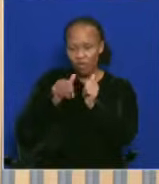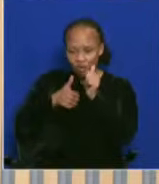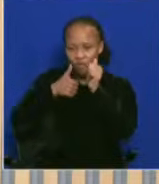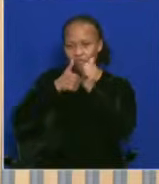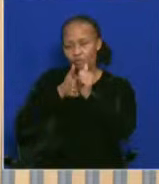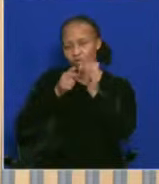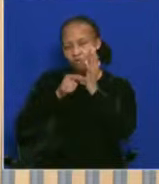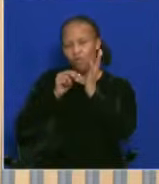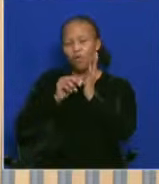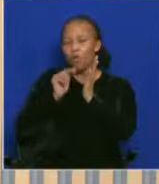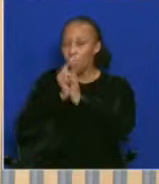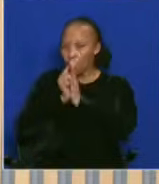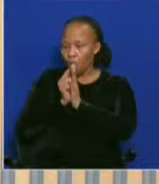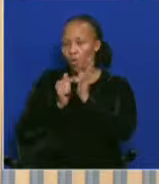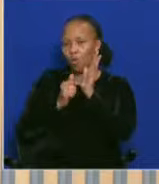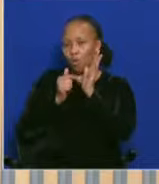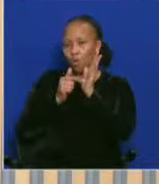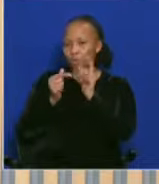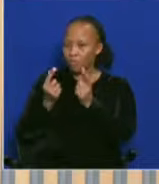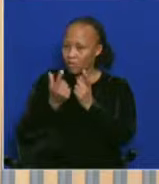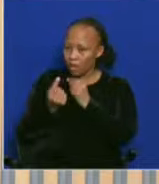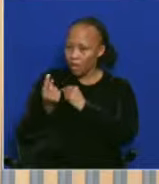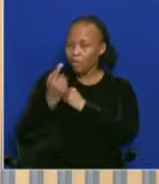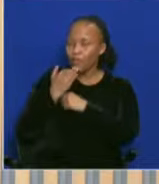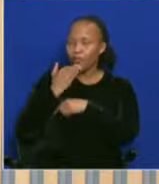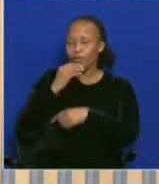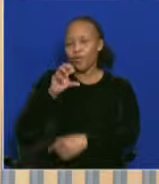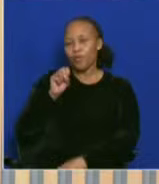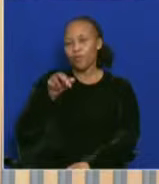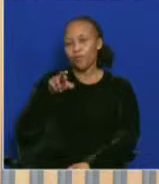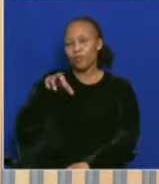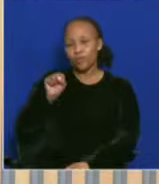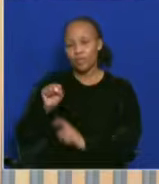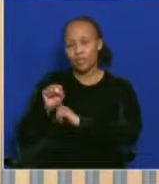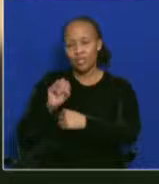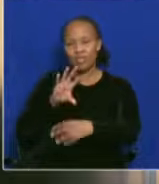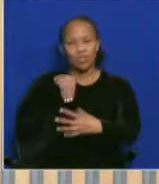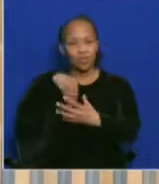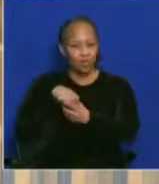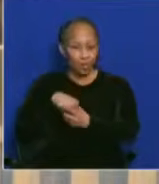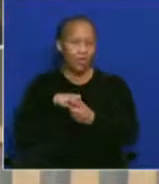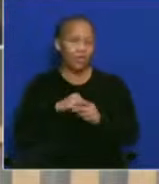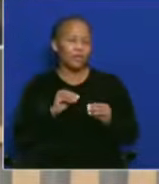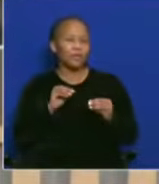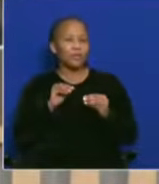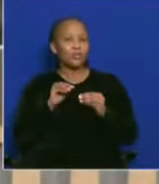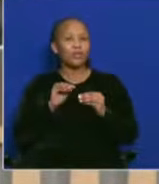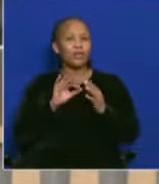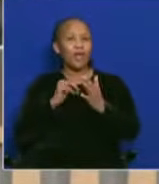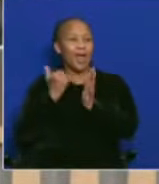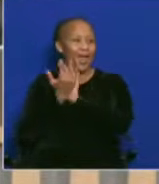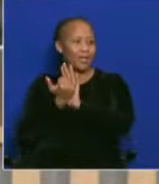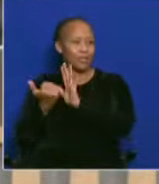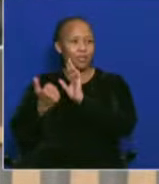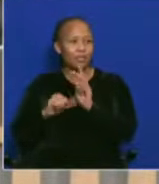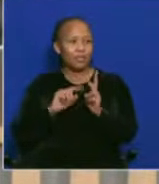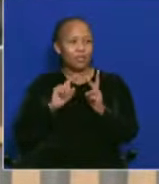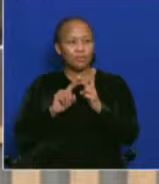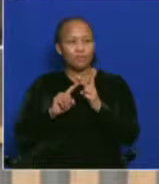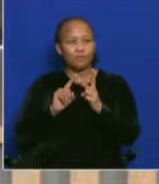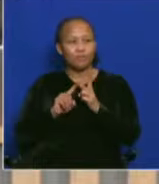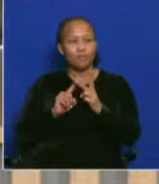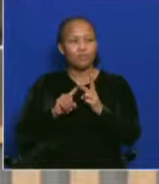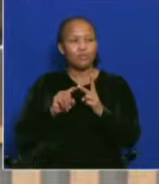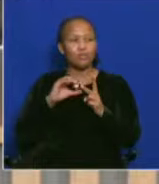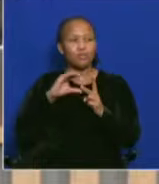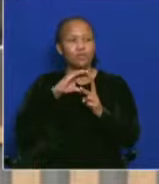SARS, including the Tax Administration Act, Customs and Excise Act, the Value Added Tax Act, the Income Tax Act,